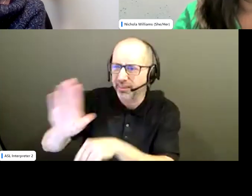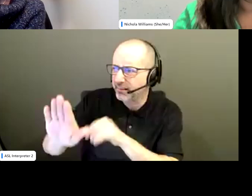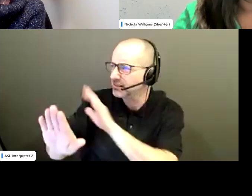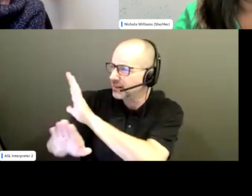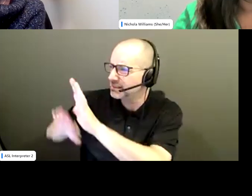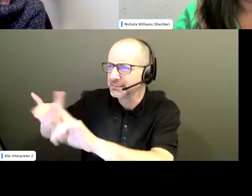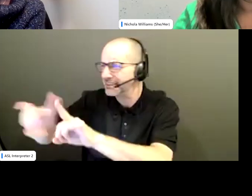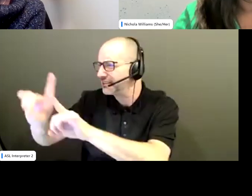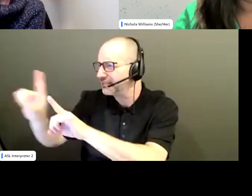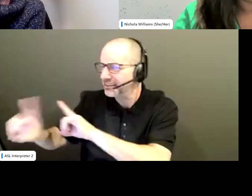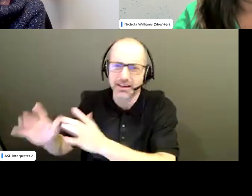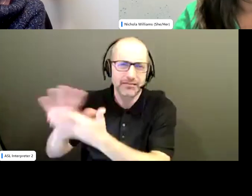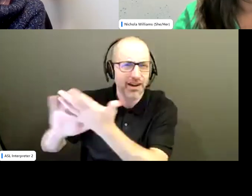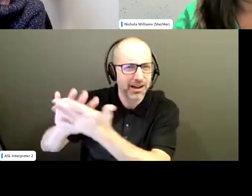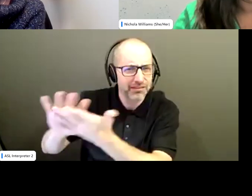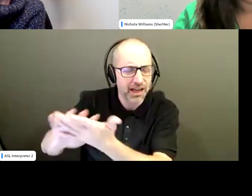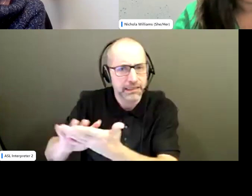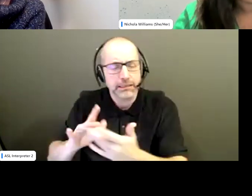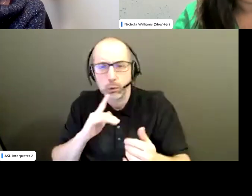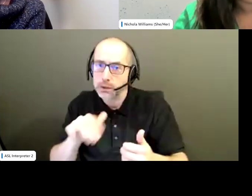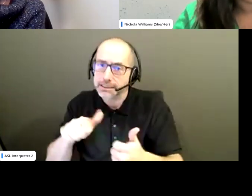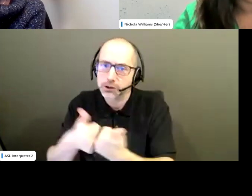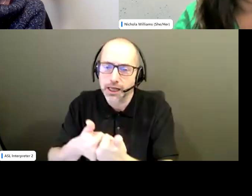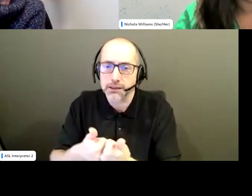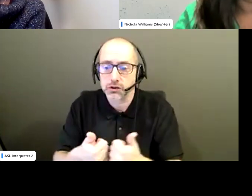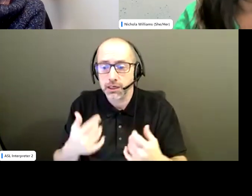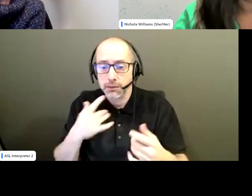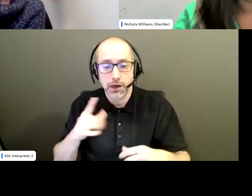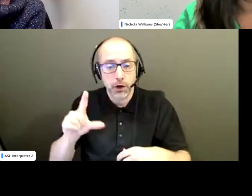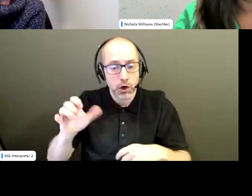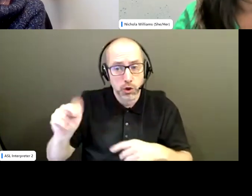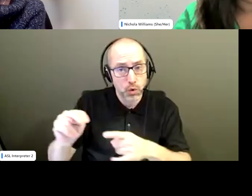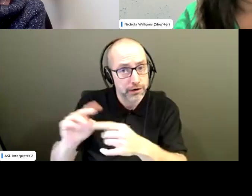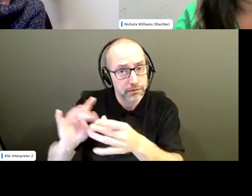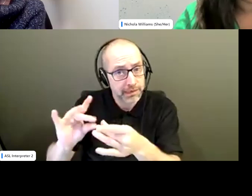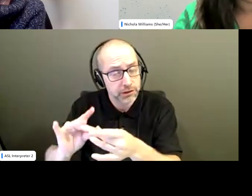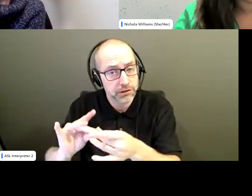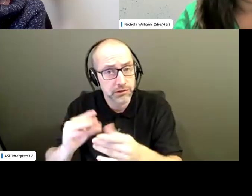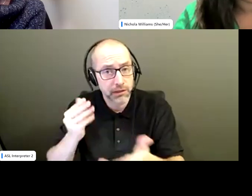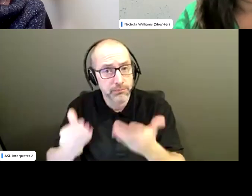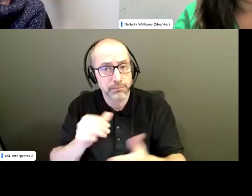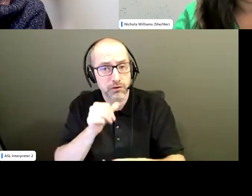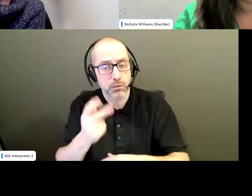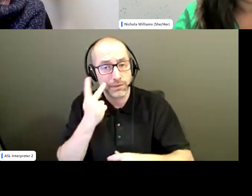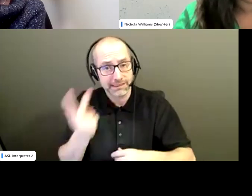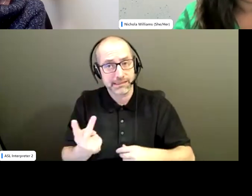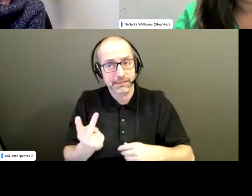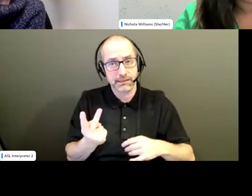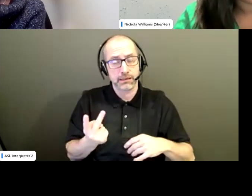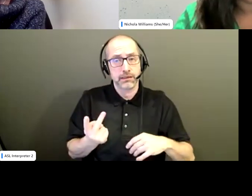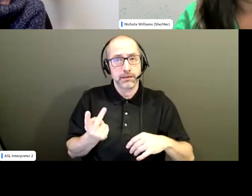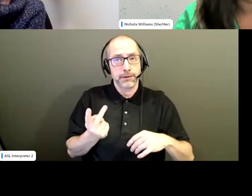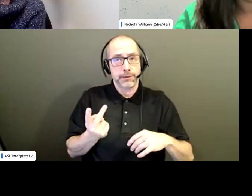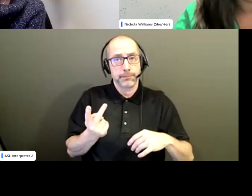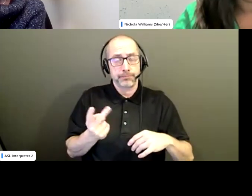tackle. In general, I'm not sure now if Lauren mentioned that, but we see that when we heard from a lot